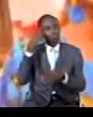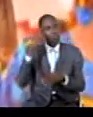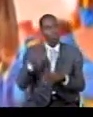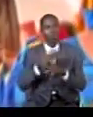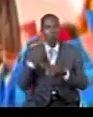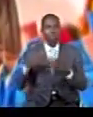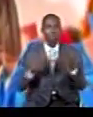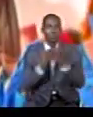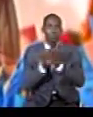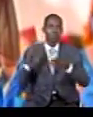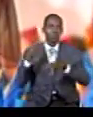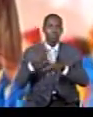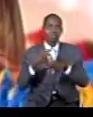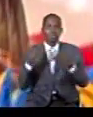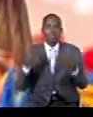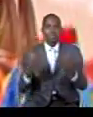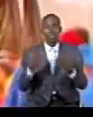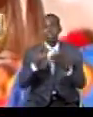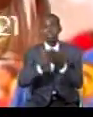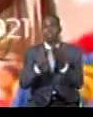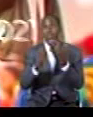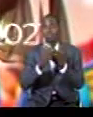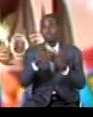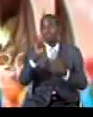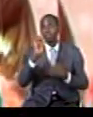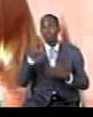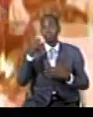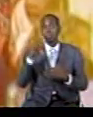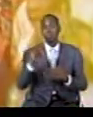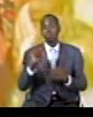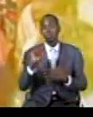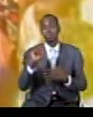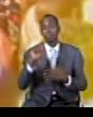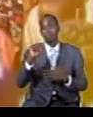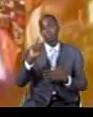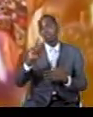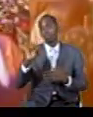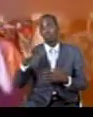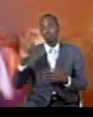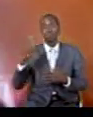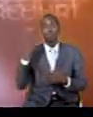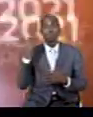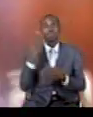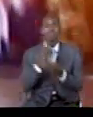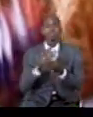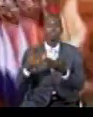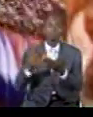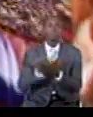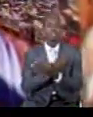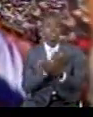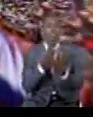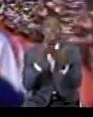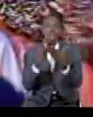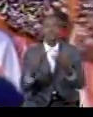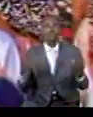September 2021, it was divine solution for all.